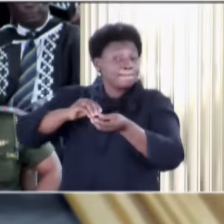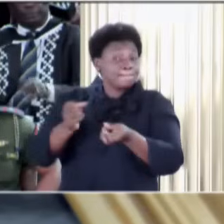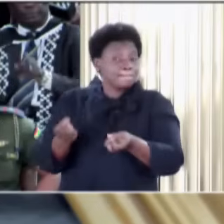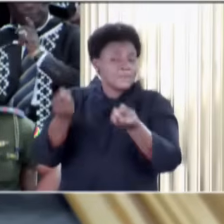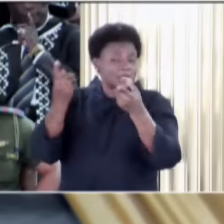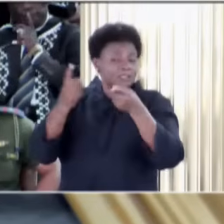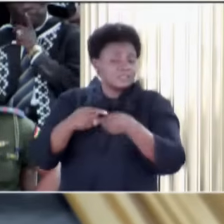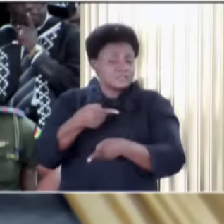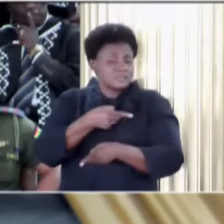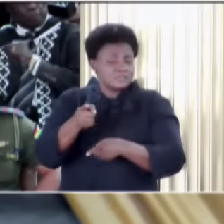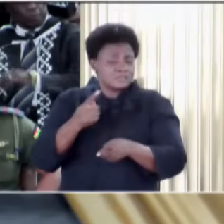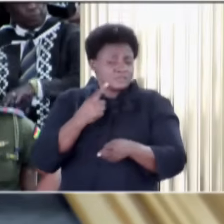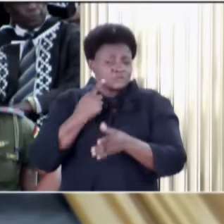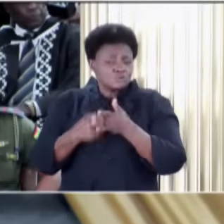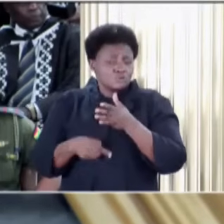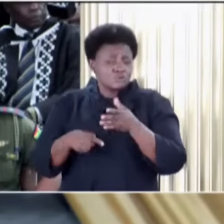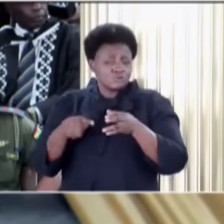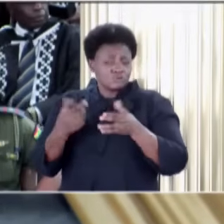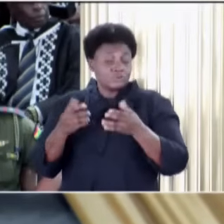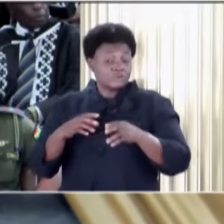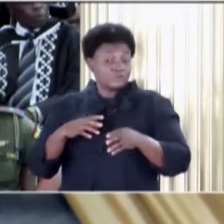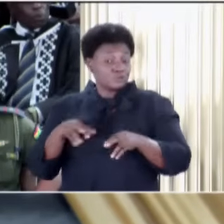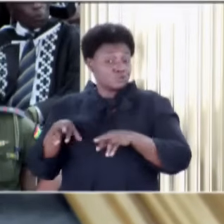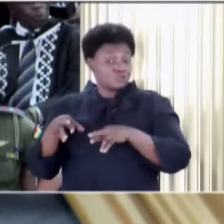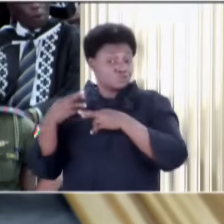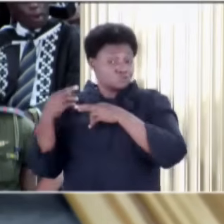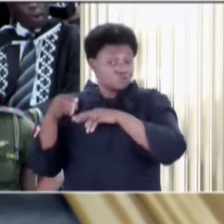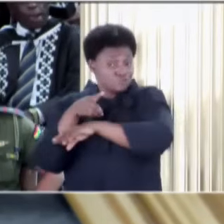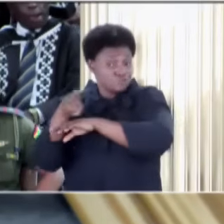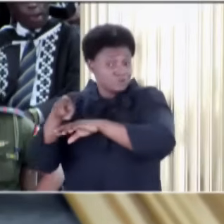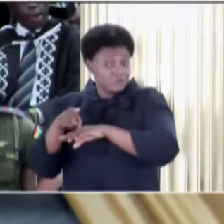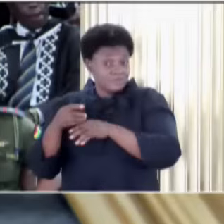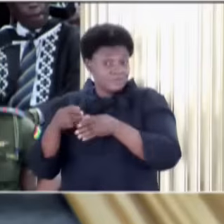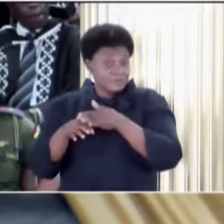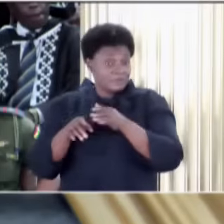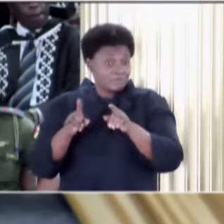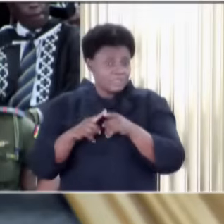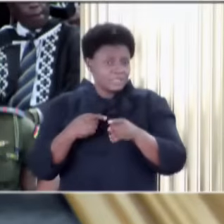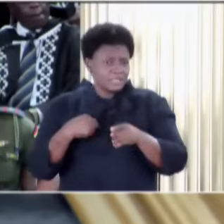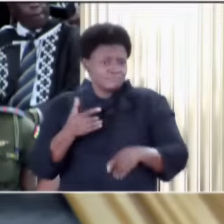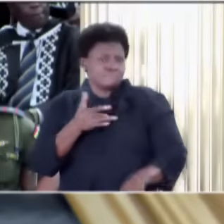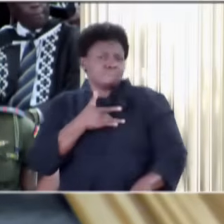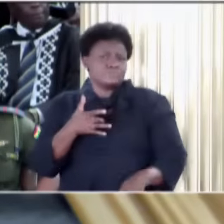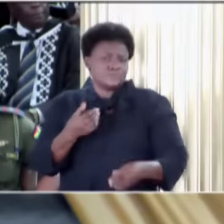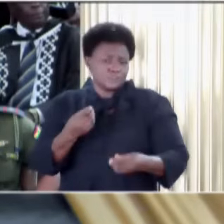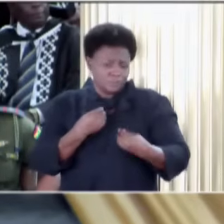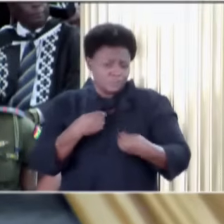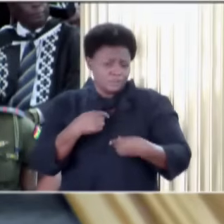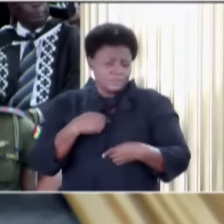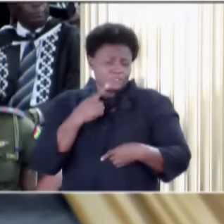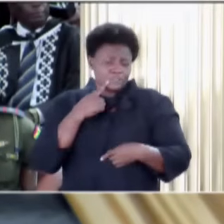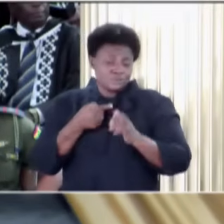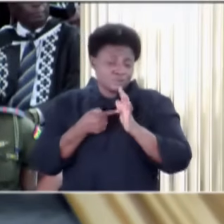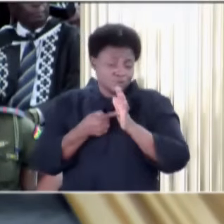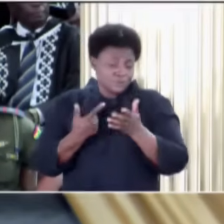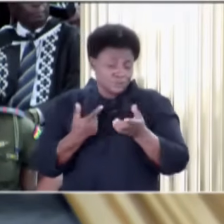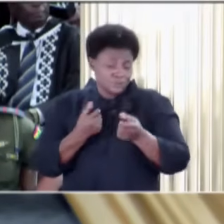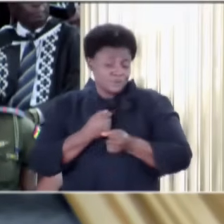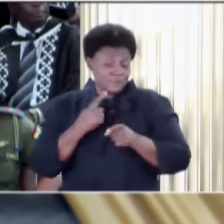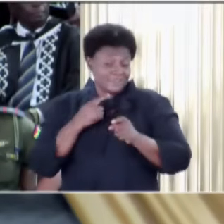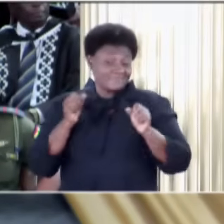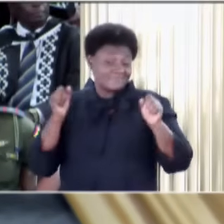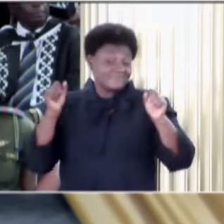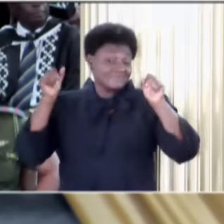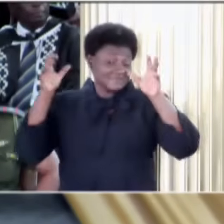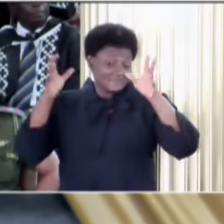most formative rooms that I've ever entered do not pay me, but they taught me. I showed up without an invoice. I offered my